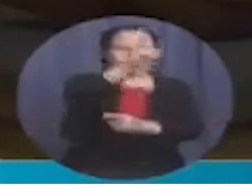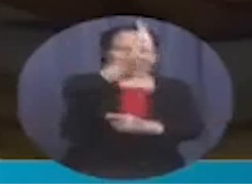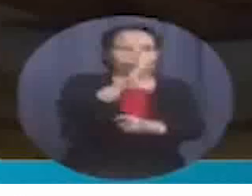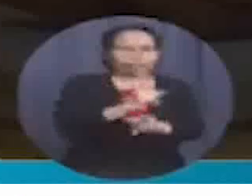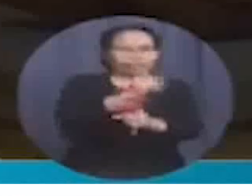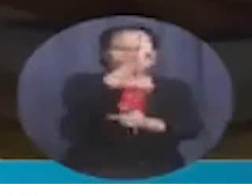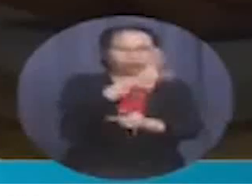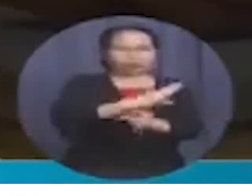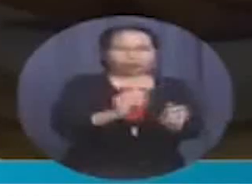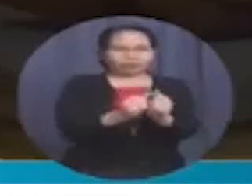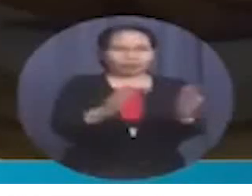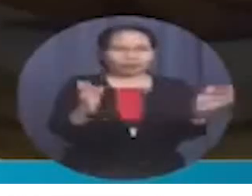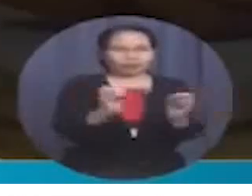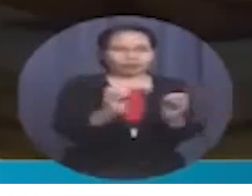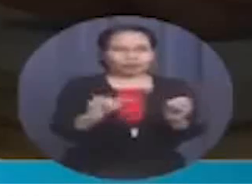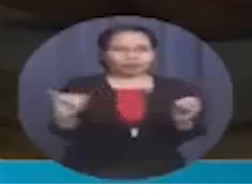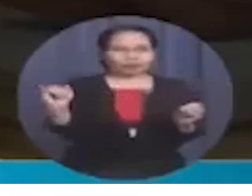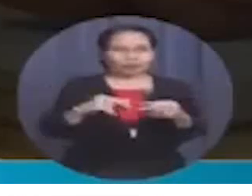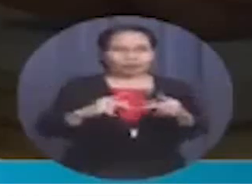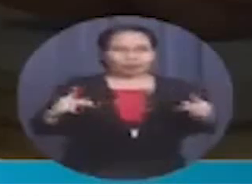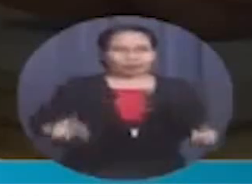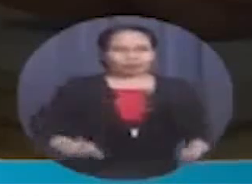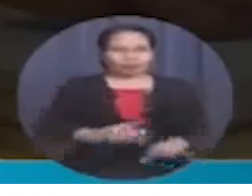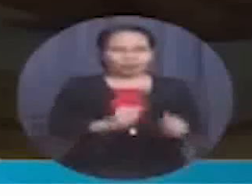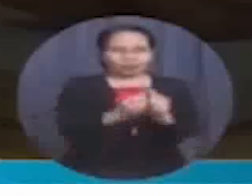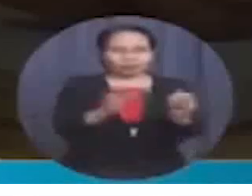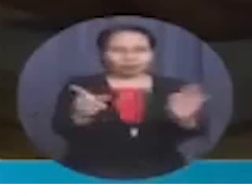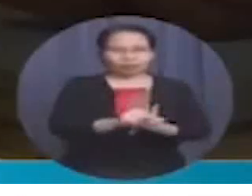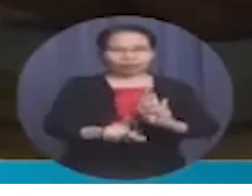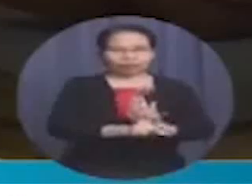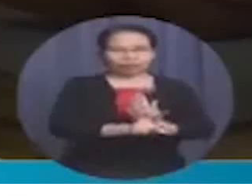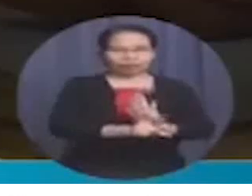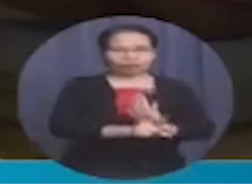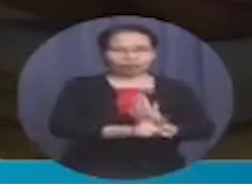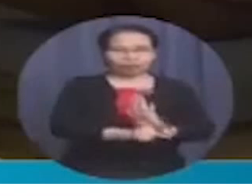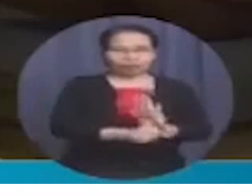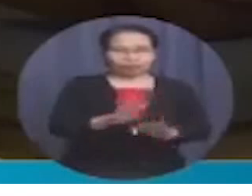God, and without a teaching priest, and without law.